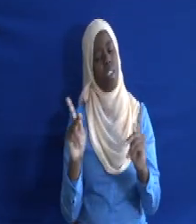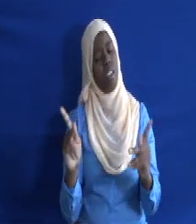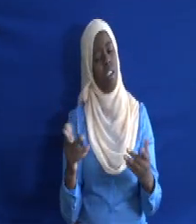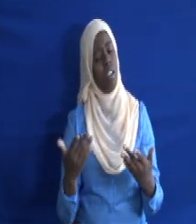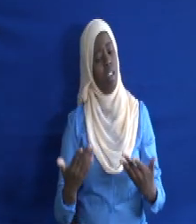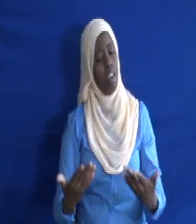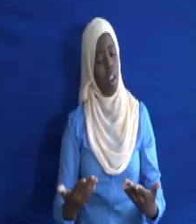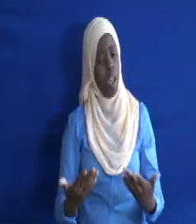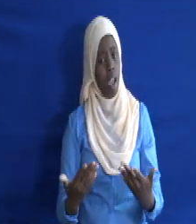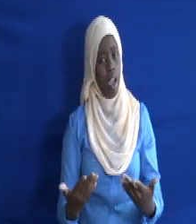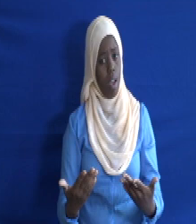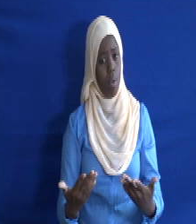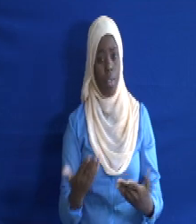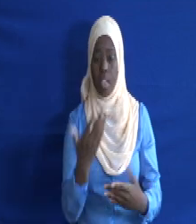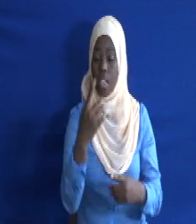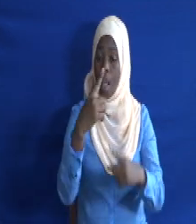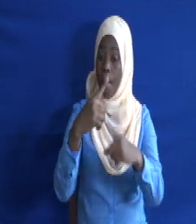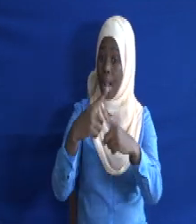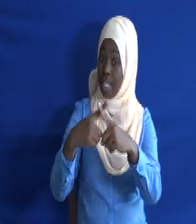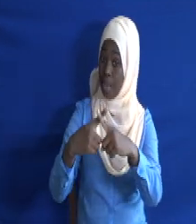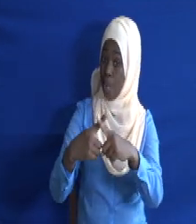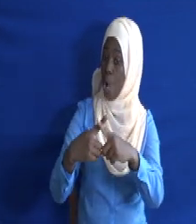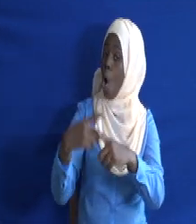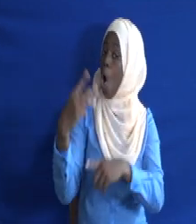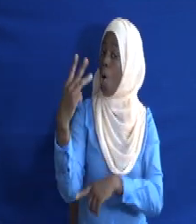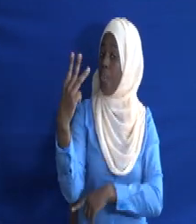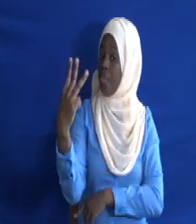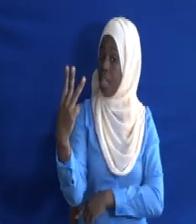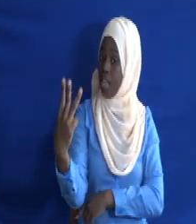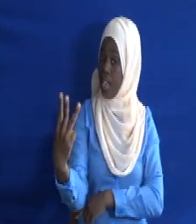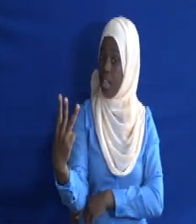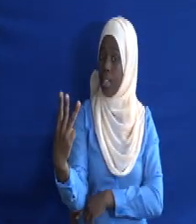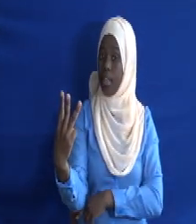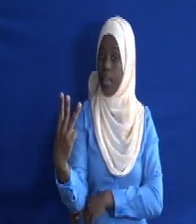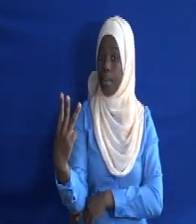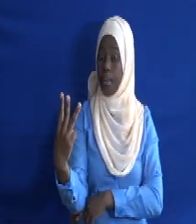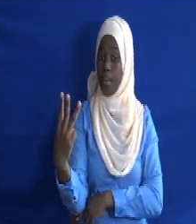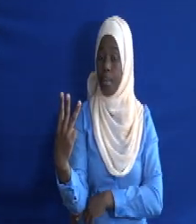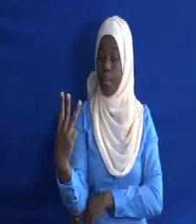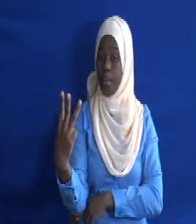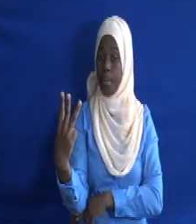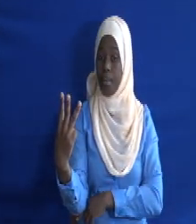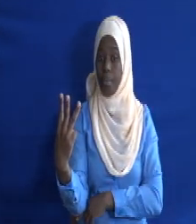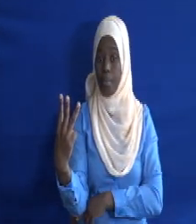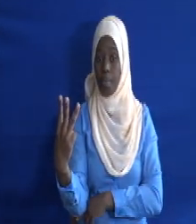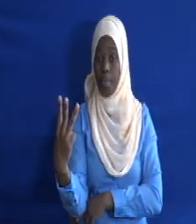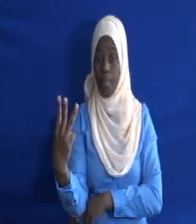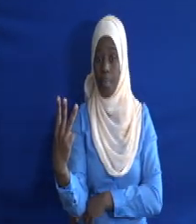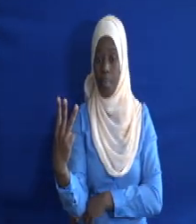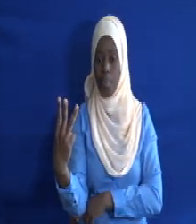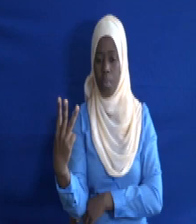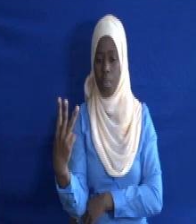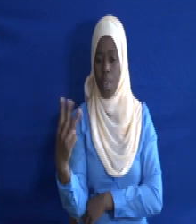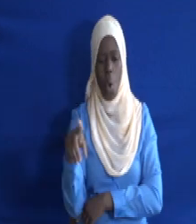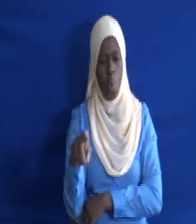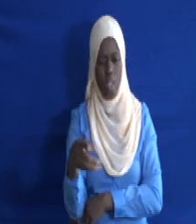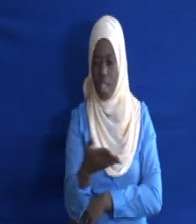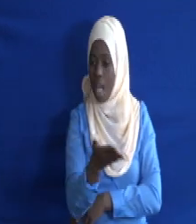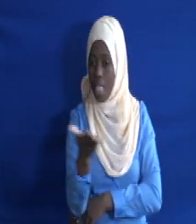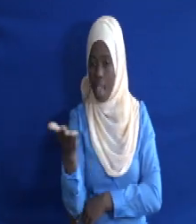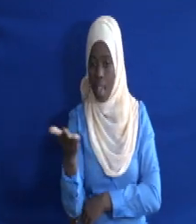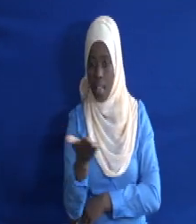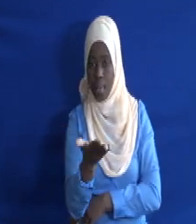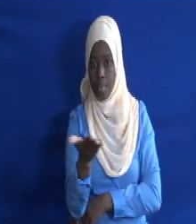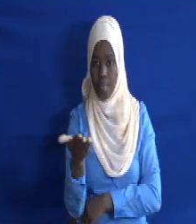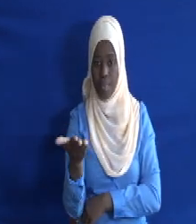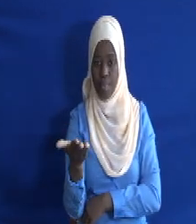31. Okay, now please list multiples of 3 less than 31. What